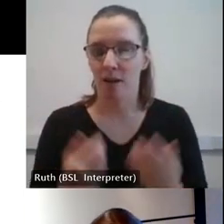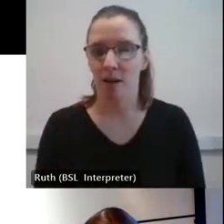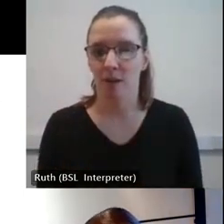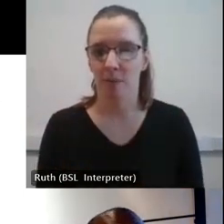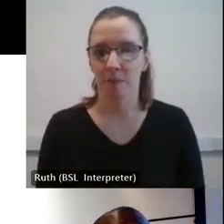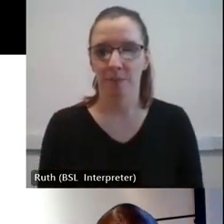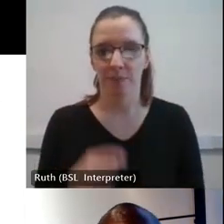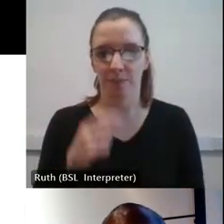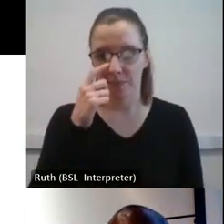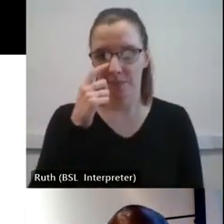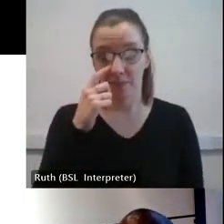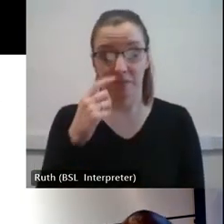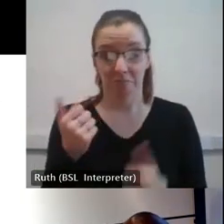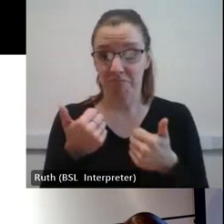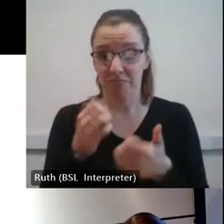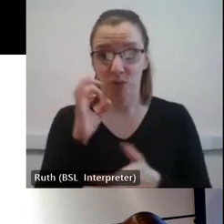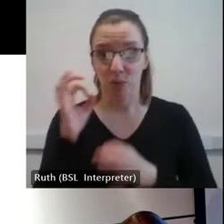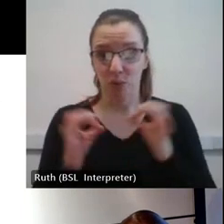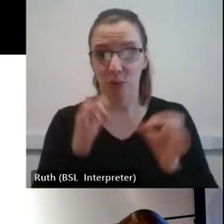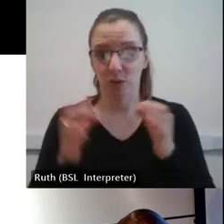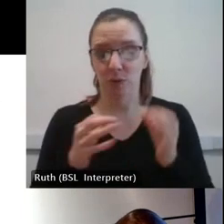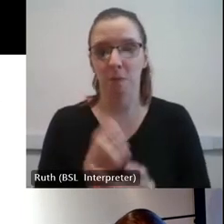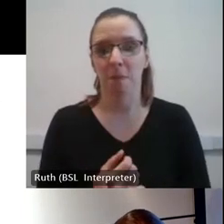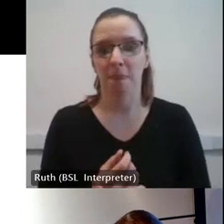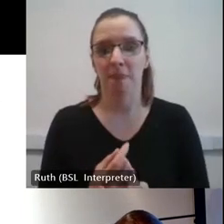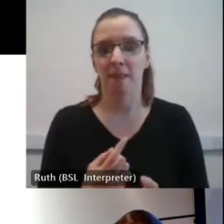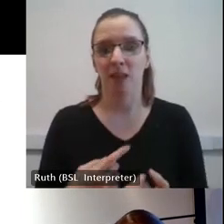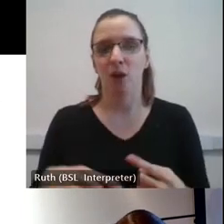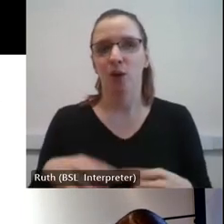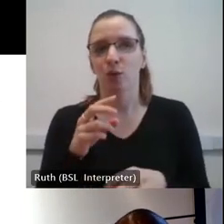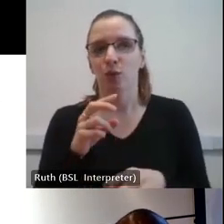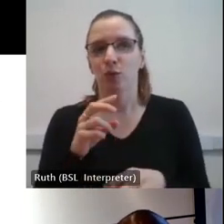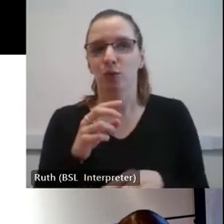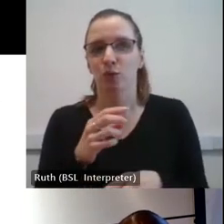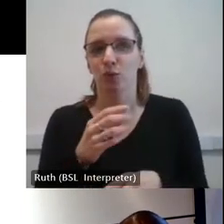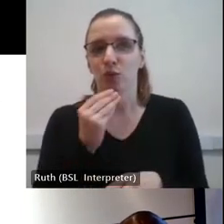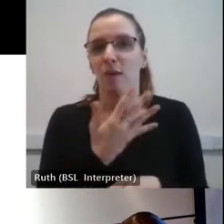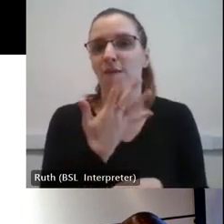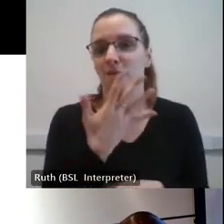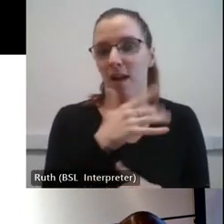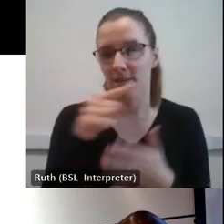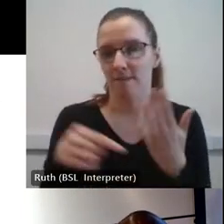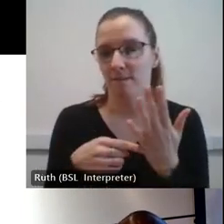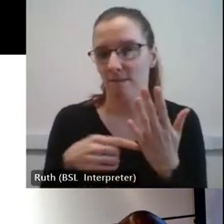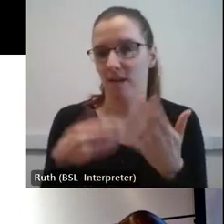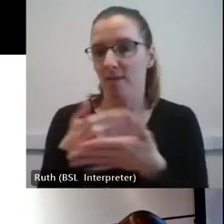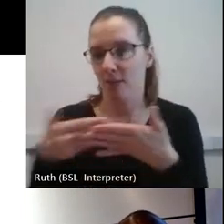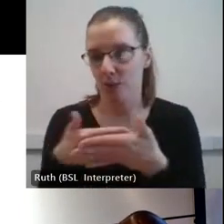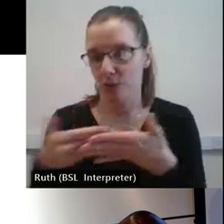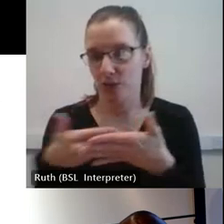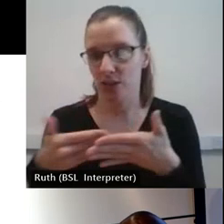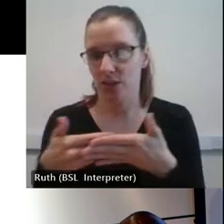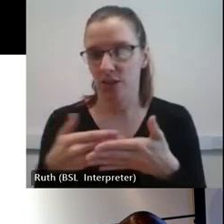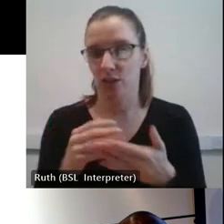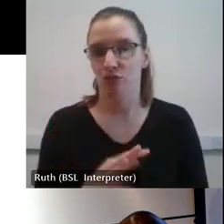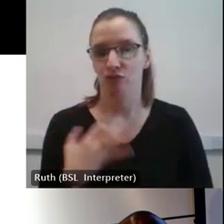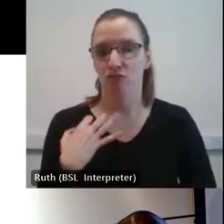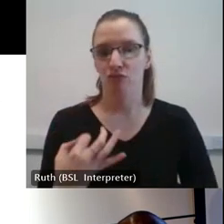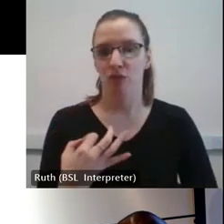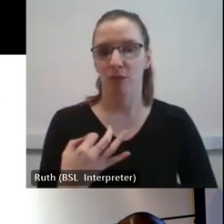So we have, that's a very good question. We have, we currently use five languages. These five languages represent